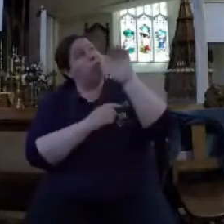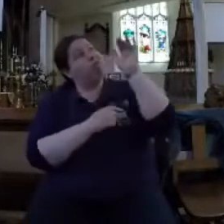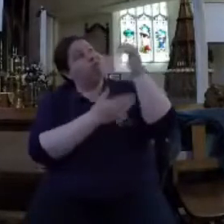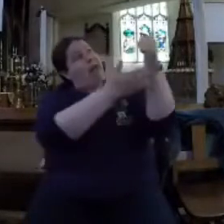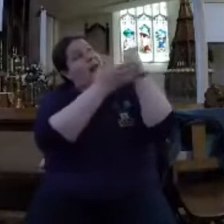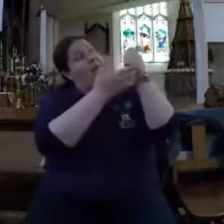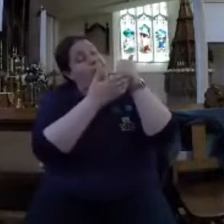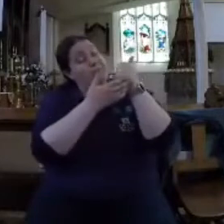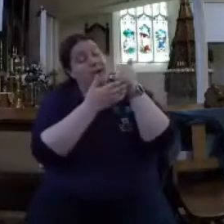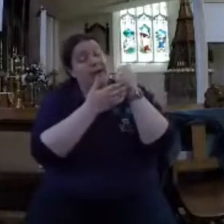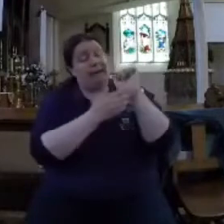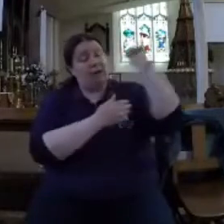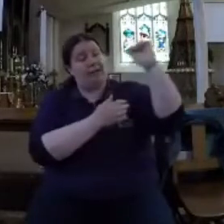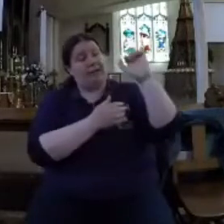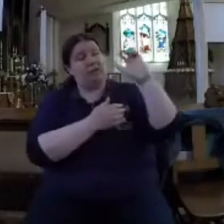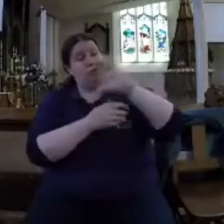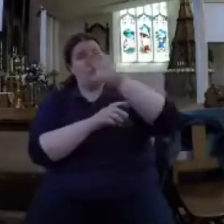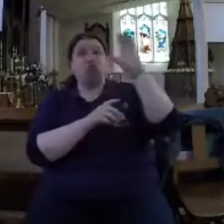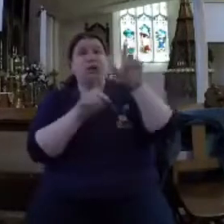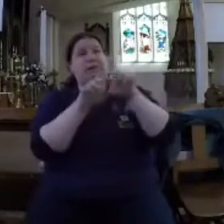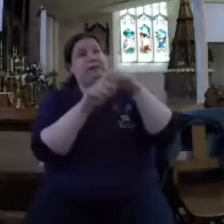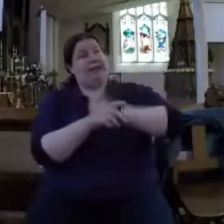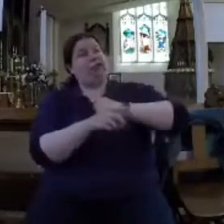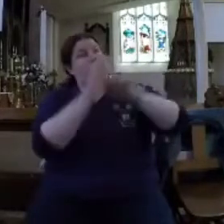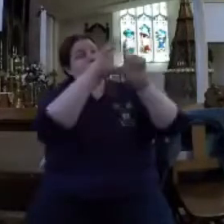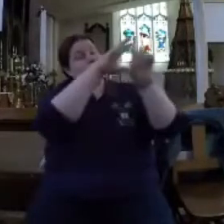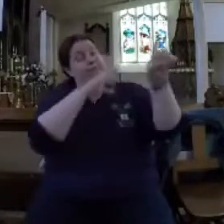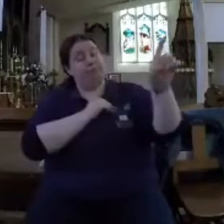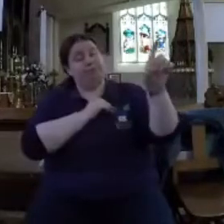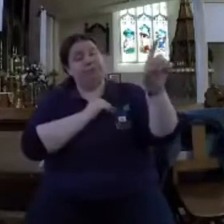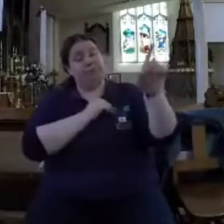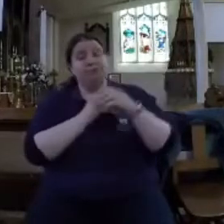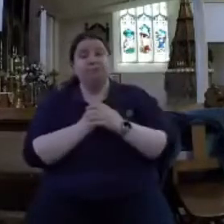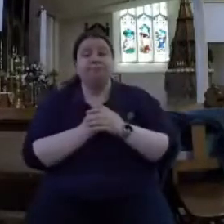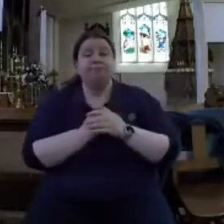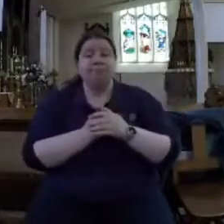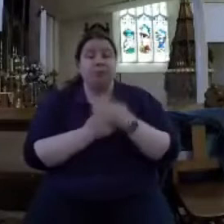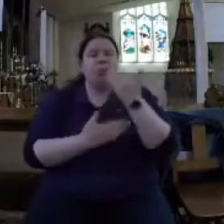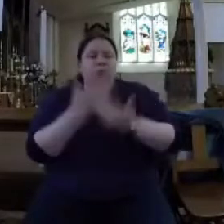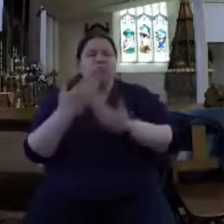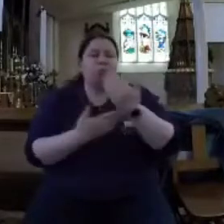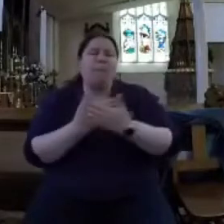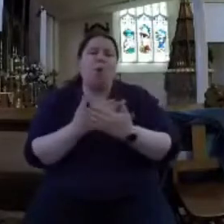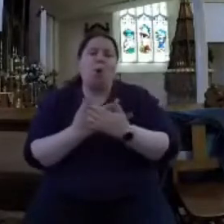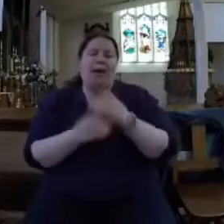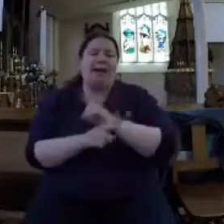fruit of the Spirit and Christ-like character in us. And I'll be speaking a bit more about that next